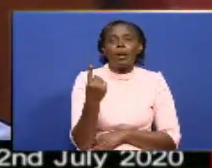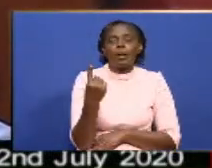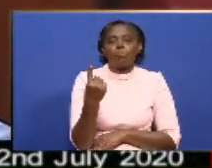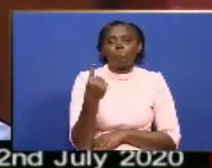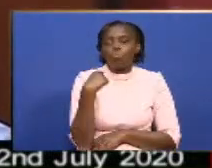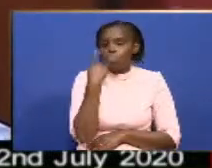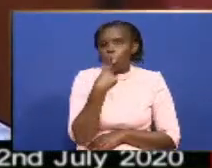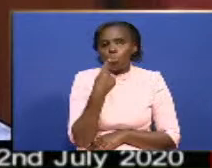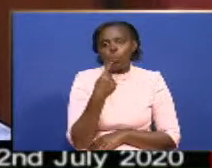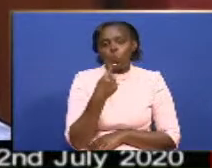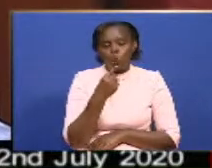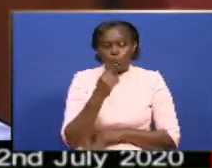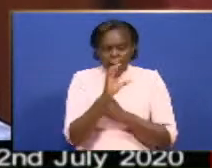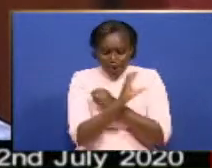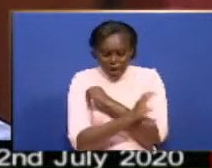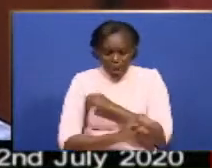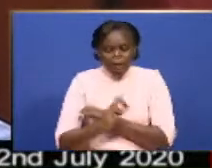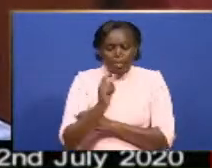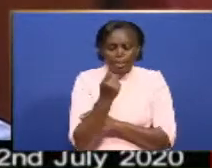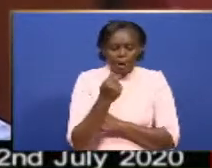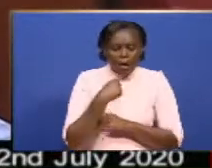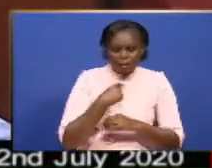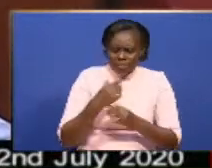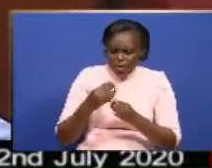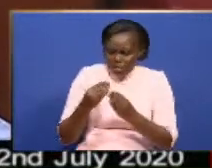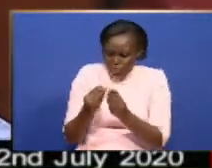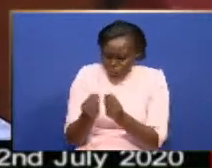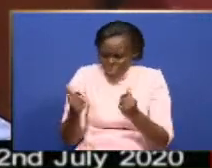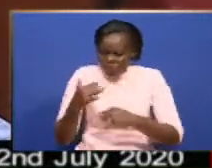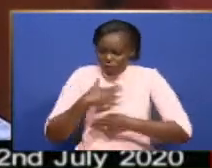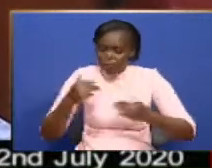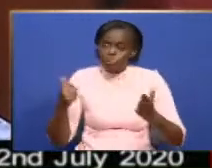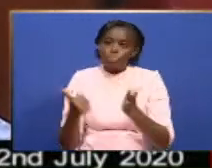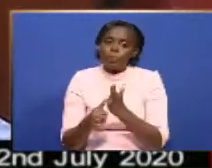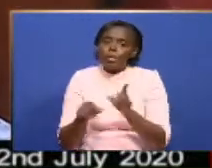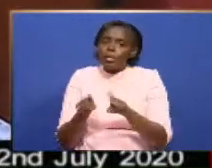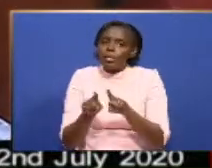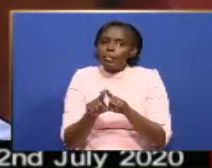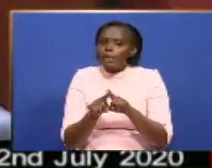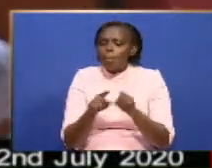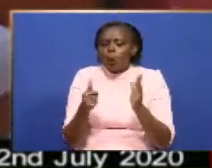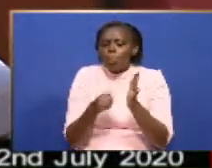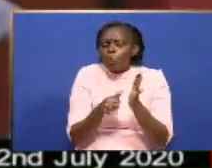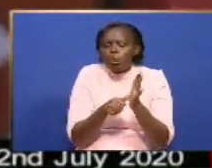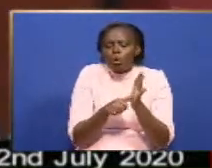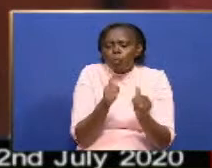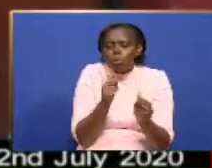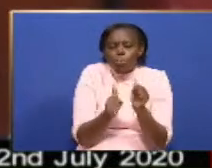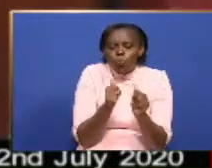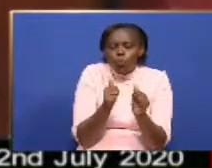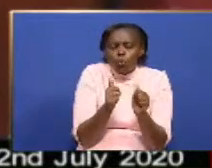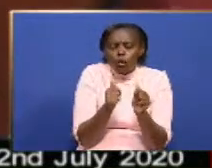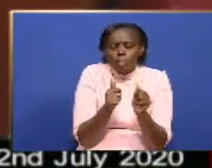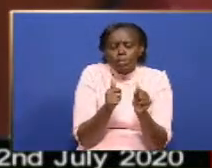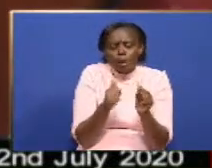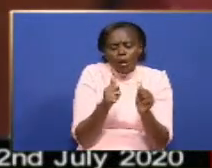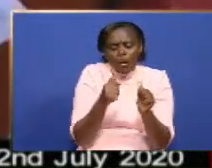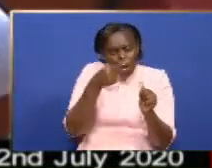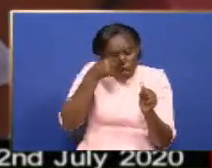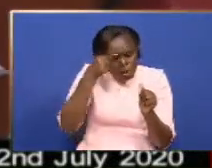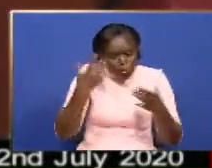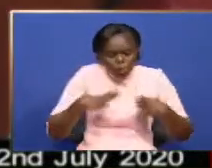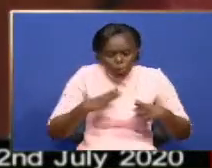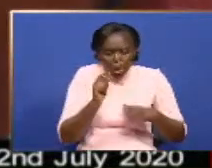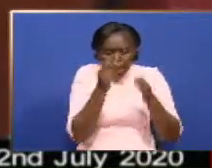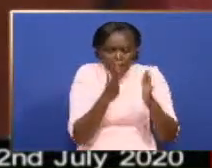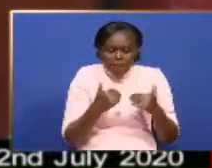countries. As they sort out refugee problems, let's also look at what problems we indigenous Kenyans have, which